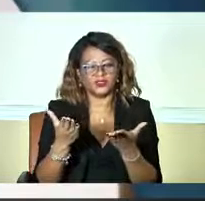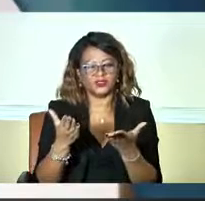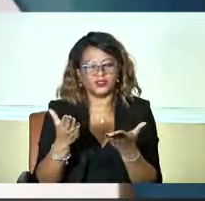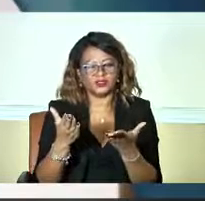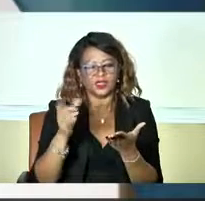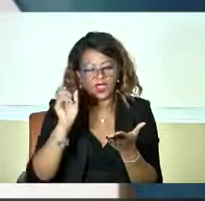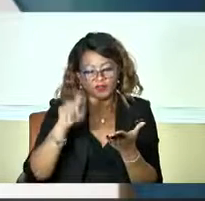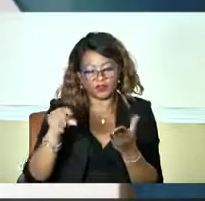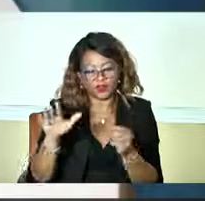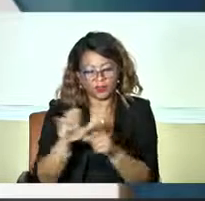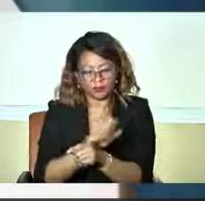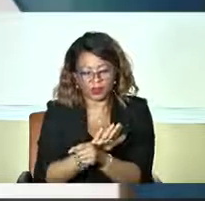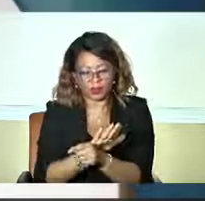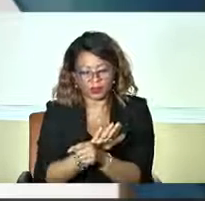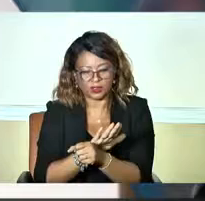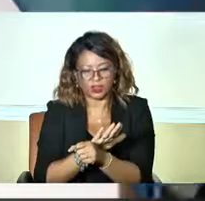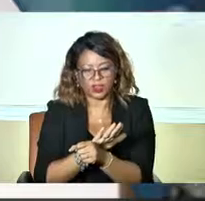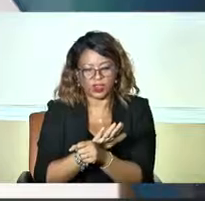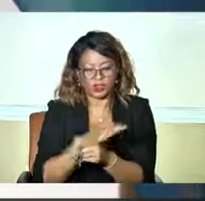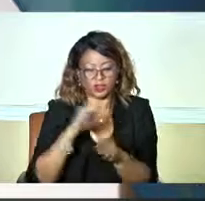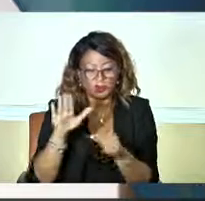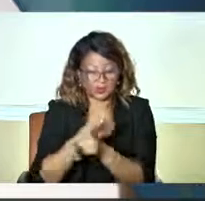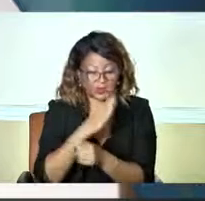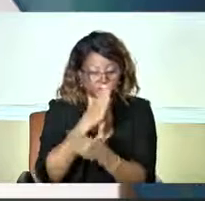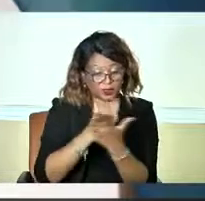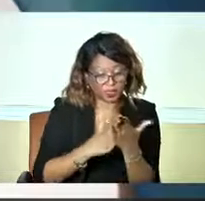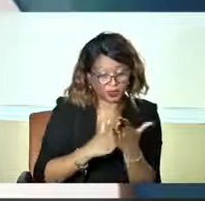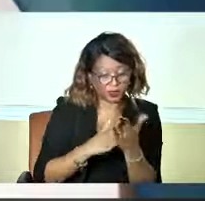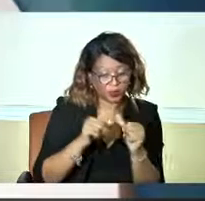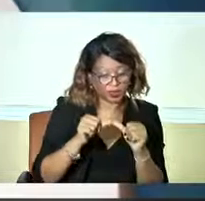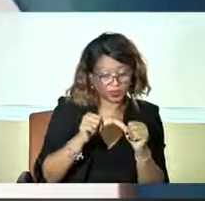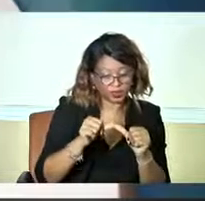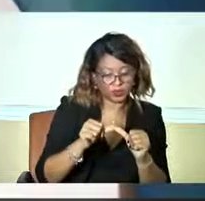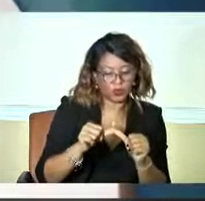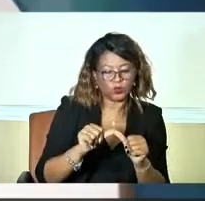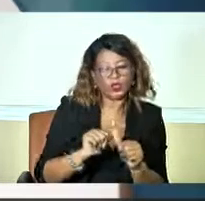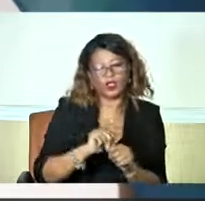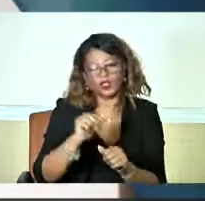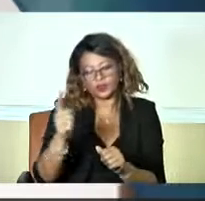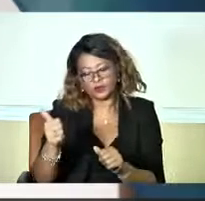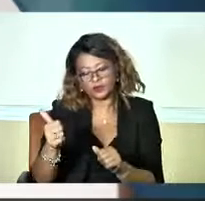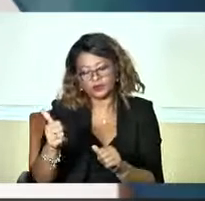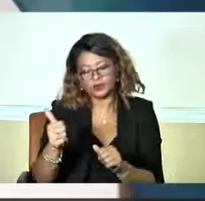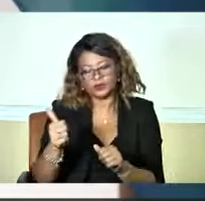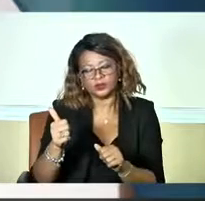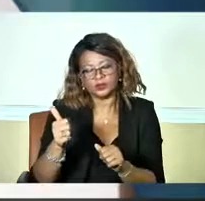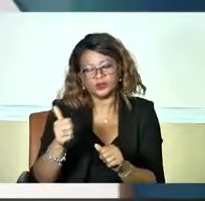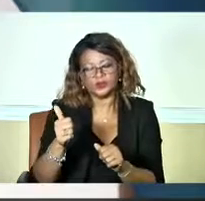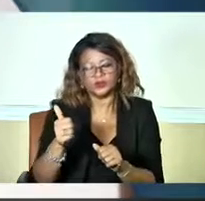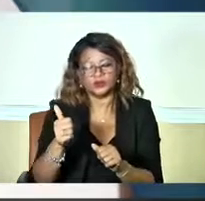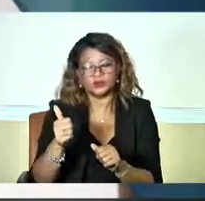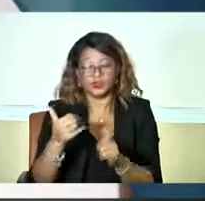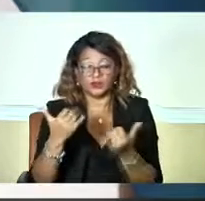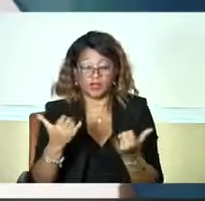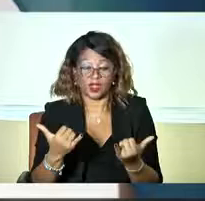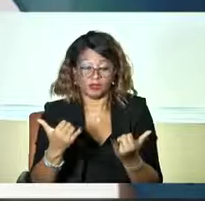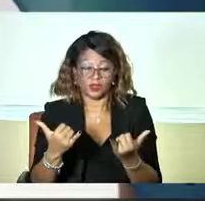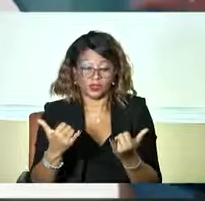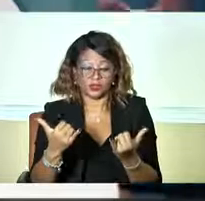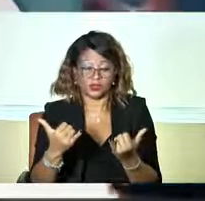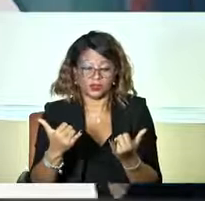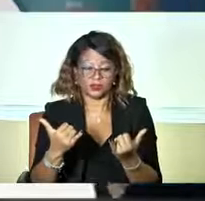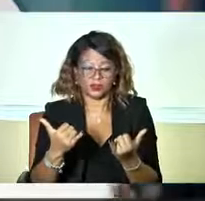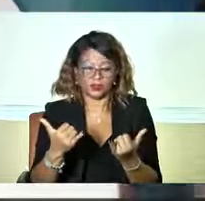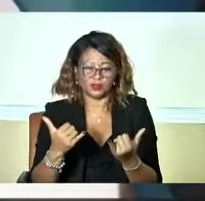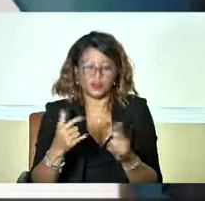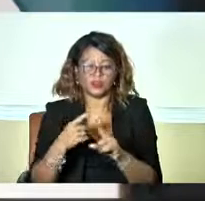transaction that has to be completed. We have completed some, and we are continuing with others. At present, as I indicated, there